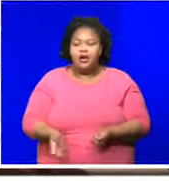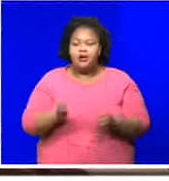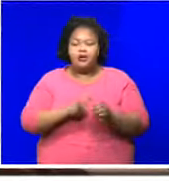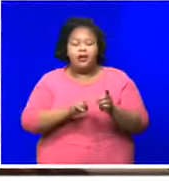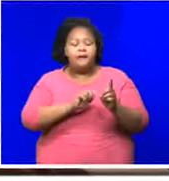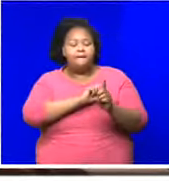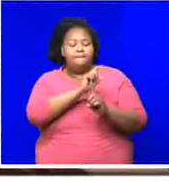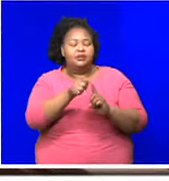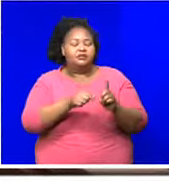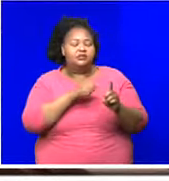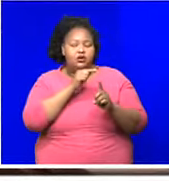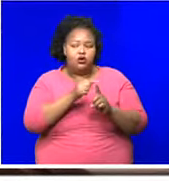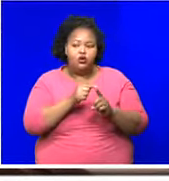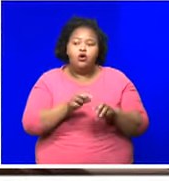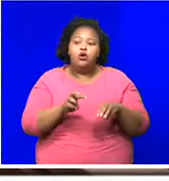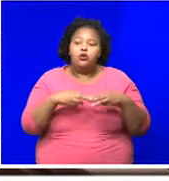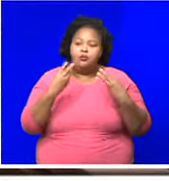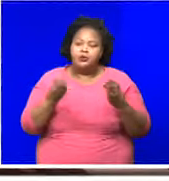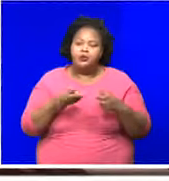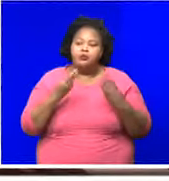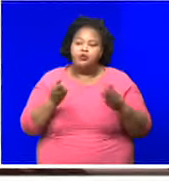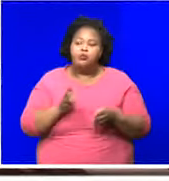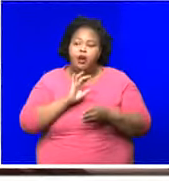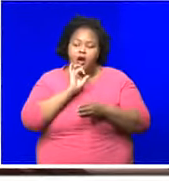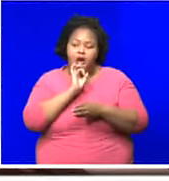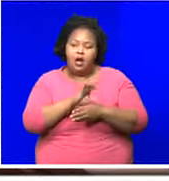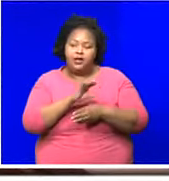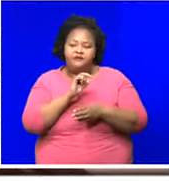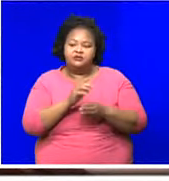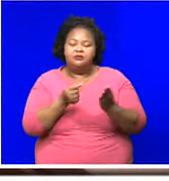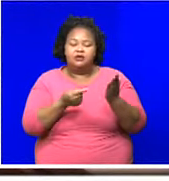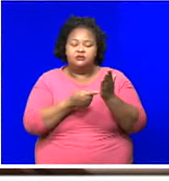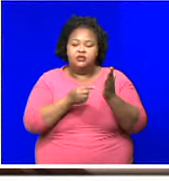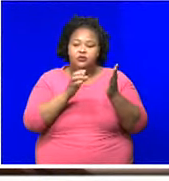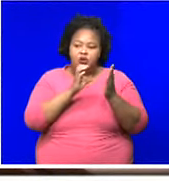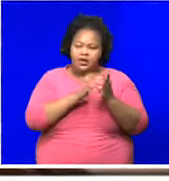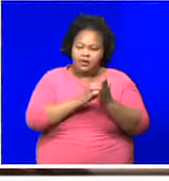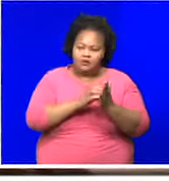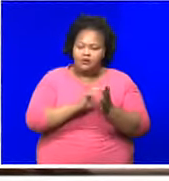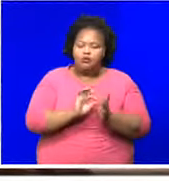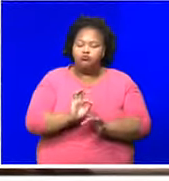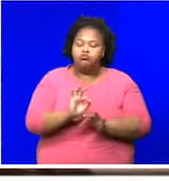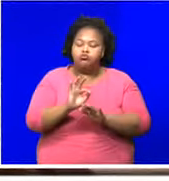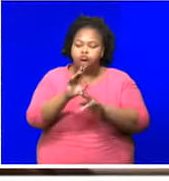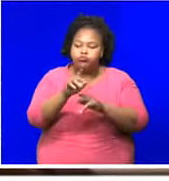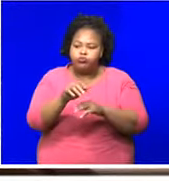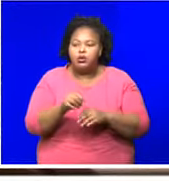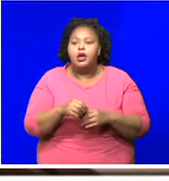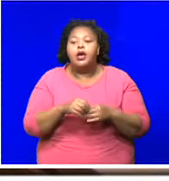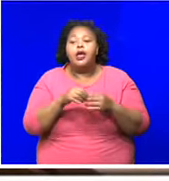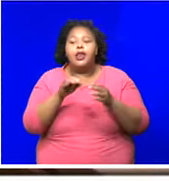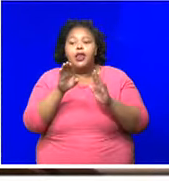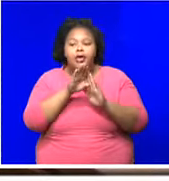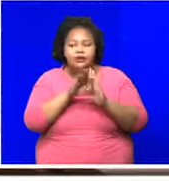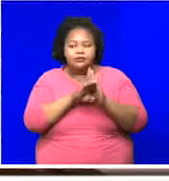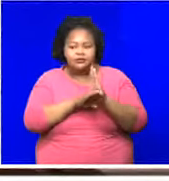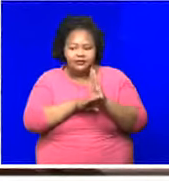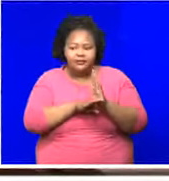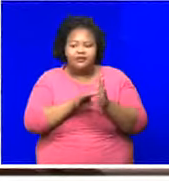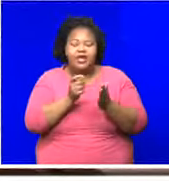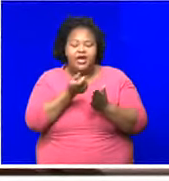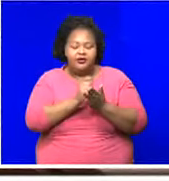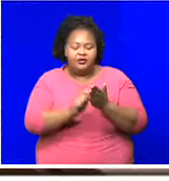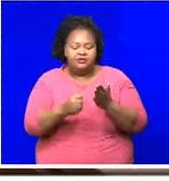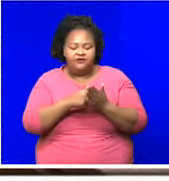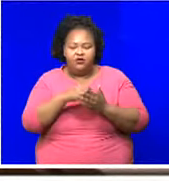encouraged Eswatini to visit local authorities to verify the compiled voters' roll. Reporting for Eswatini TV News, I'm Samgal Siwekoza